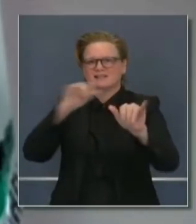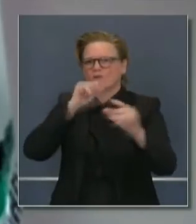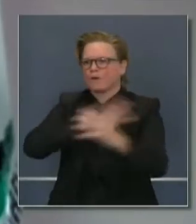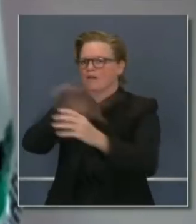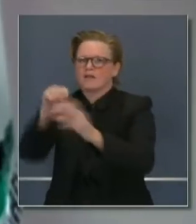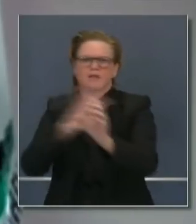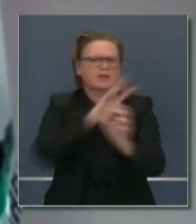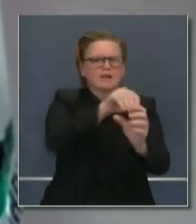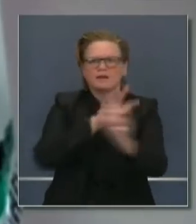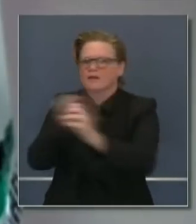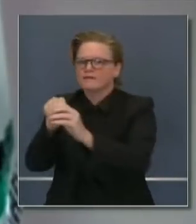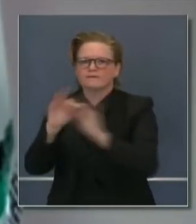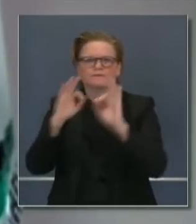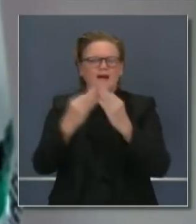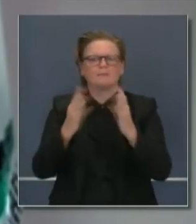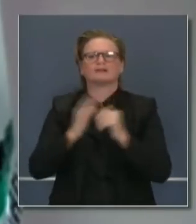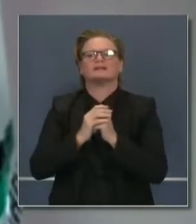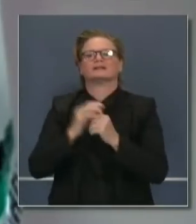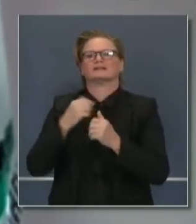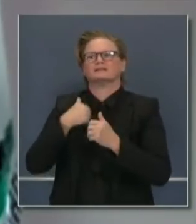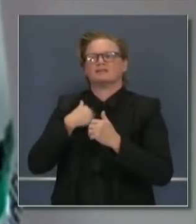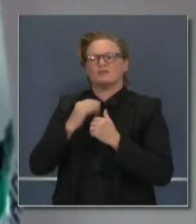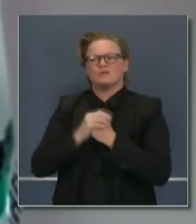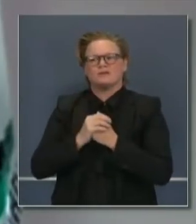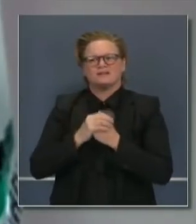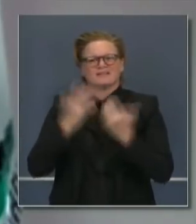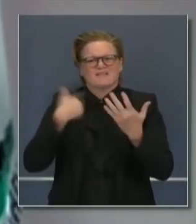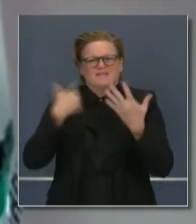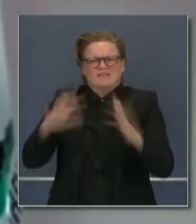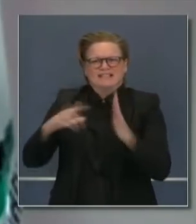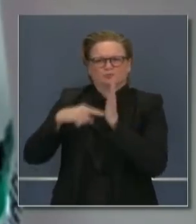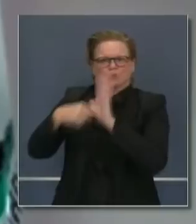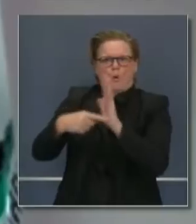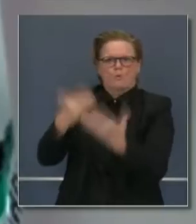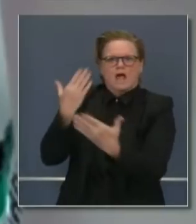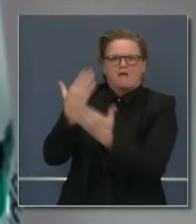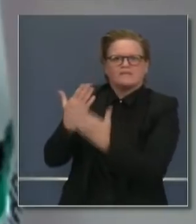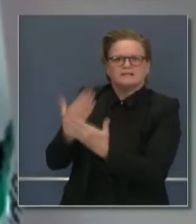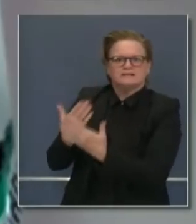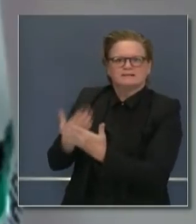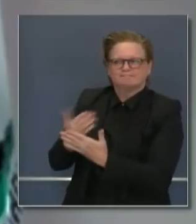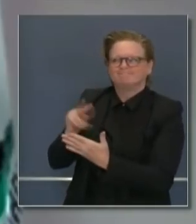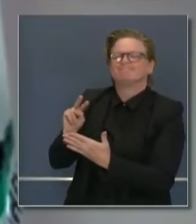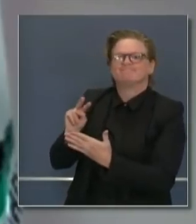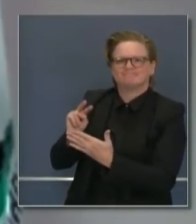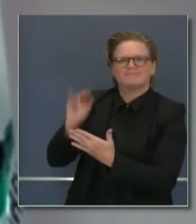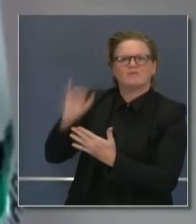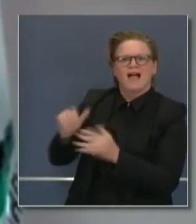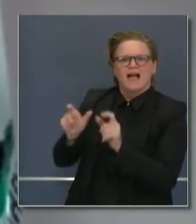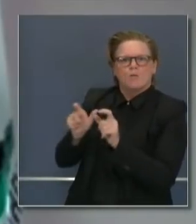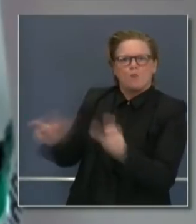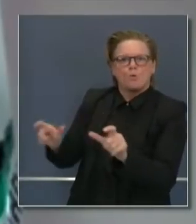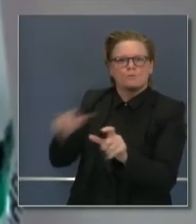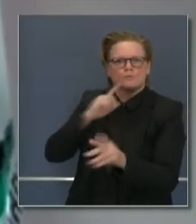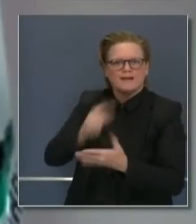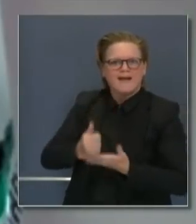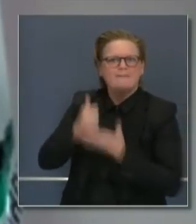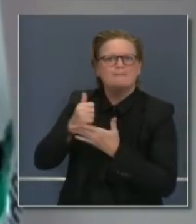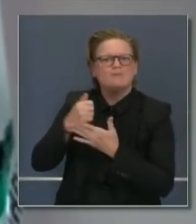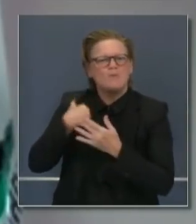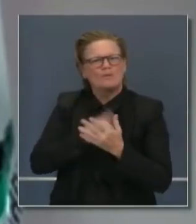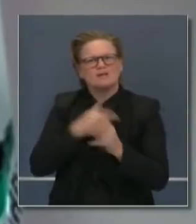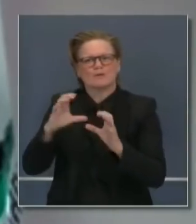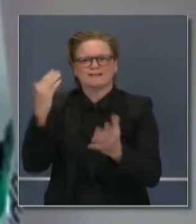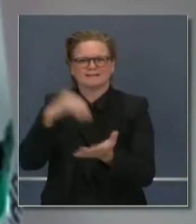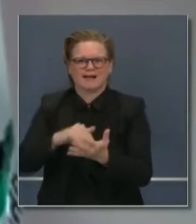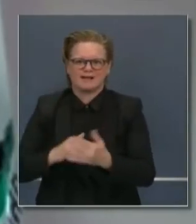these much more broad scale interventions, and asking it to be triggered only when we know